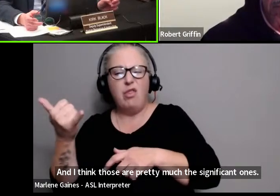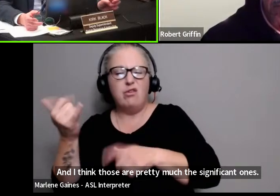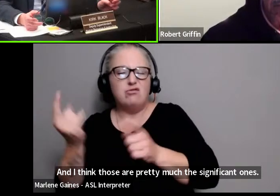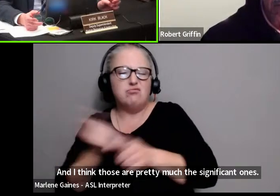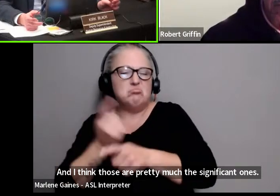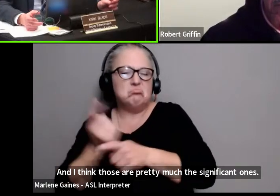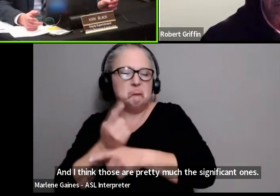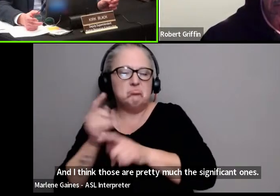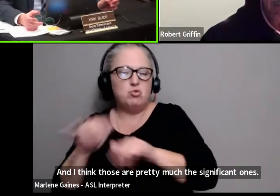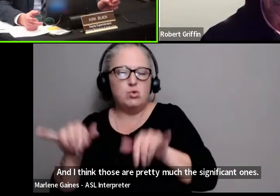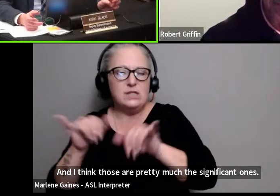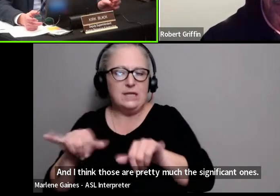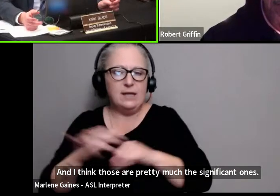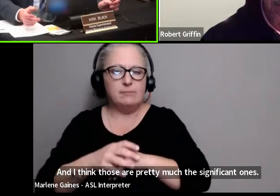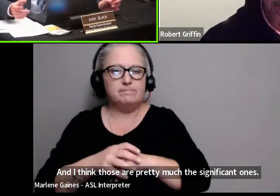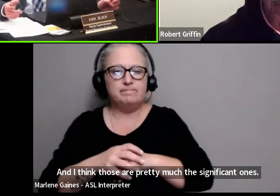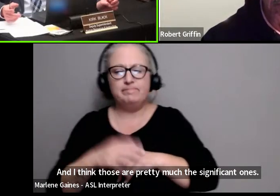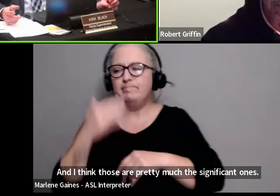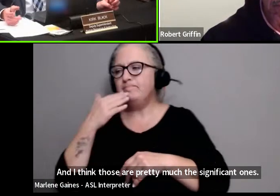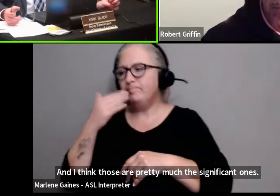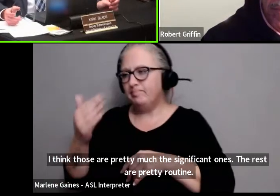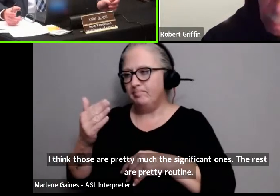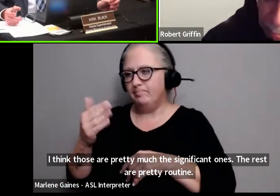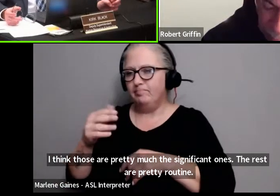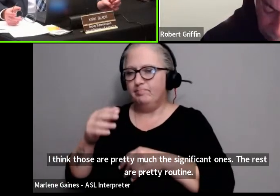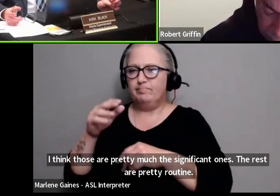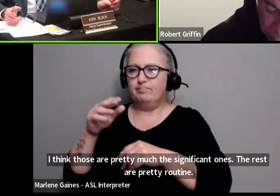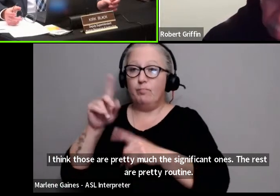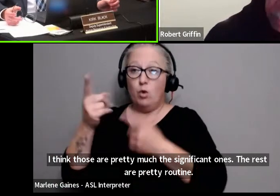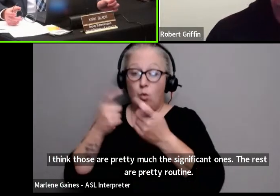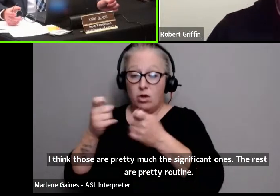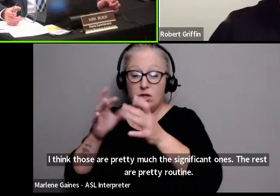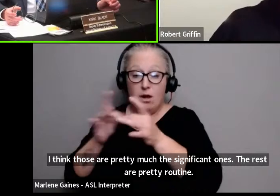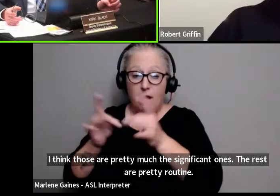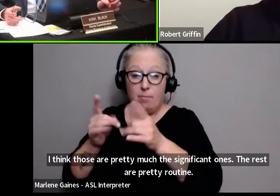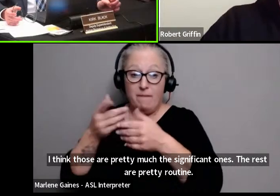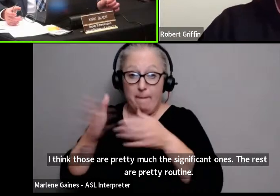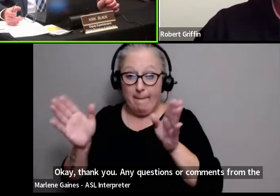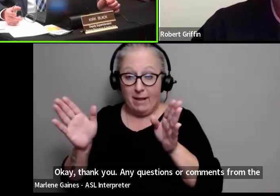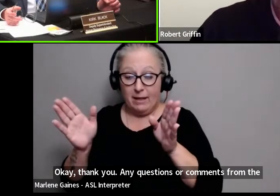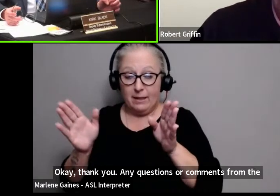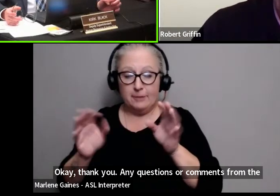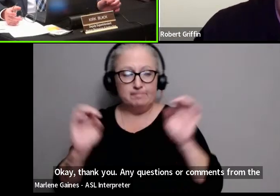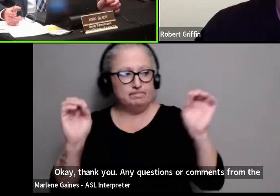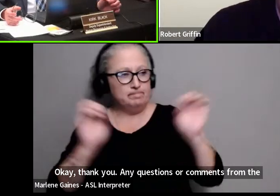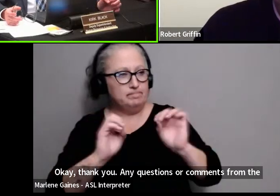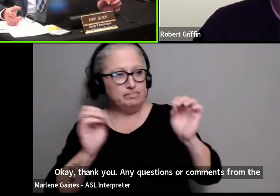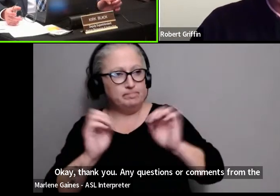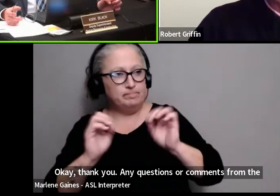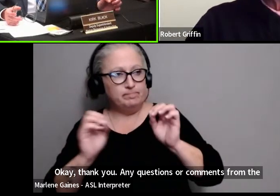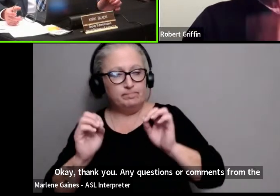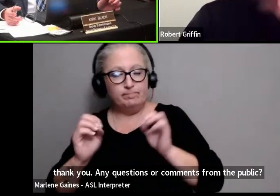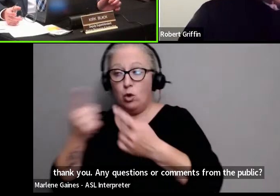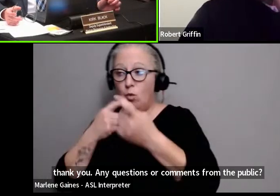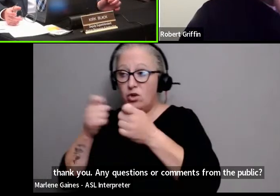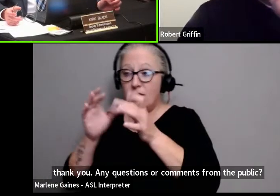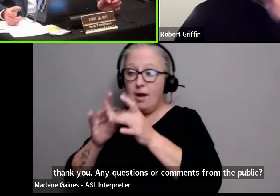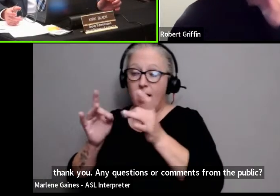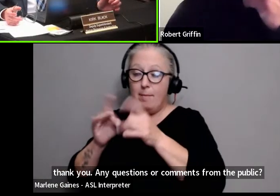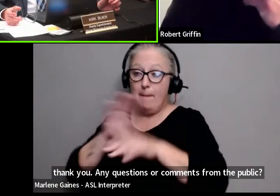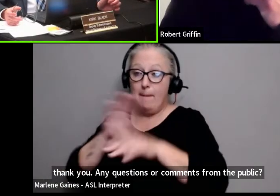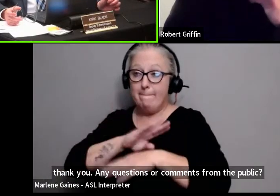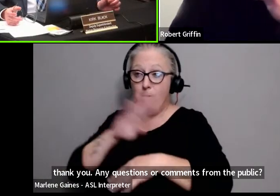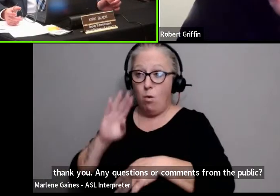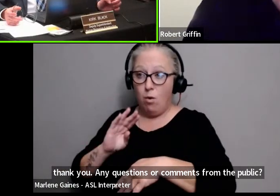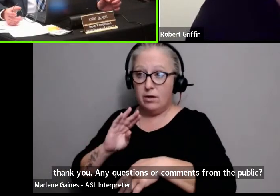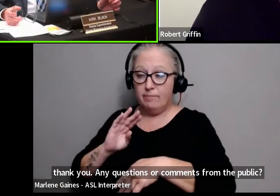routine. Okay, thank you. Any questions or comments from the public? There are none. Questions or comments from the